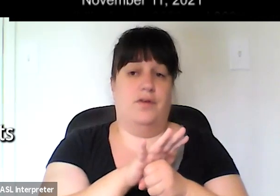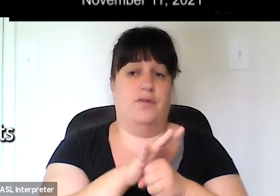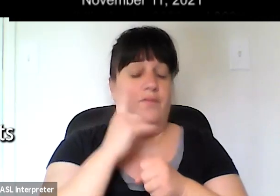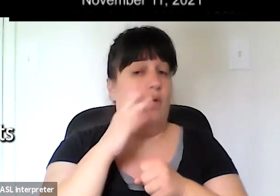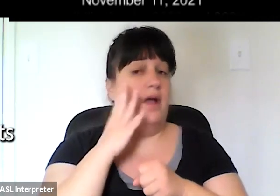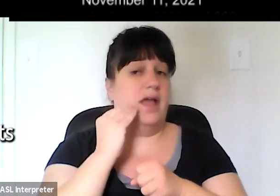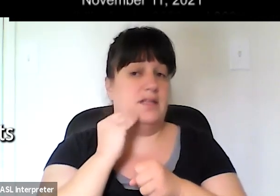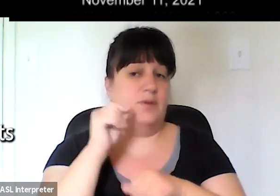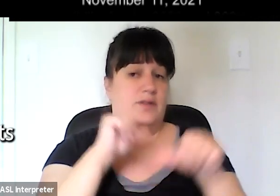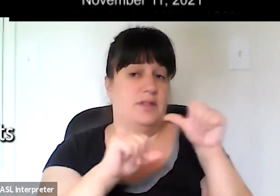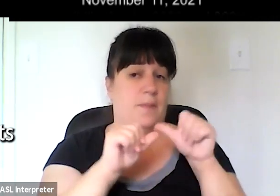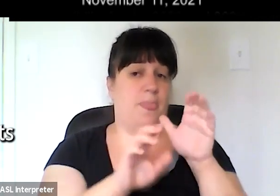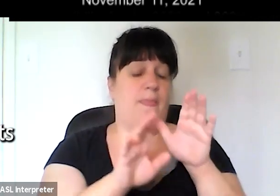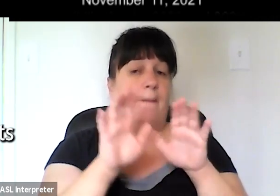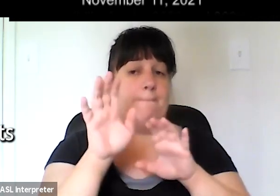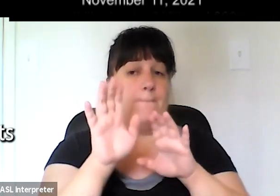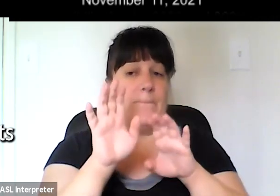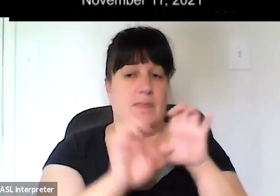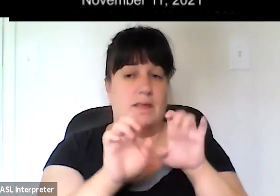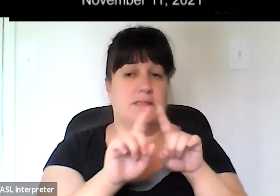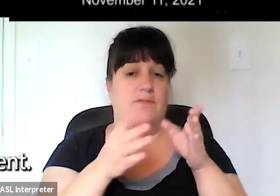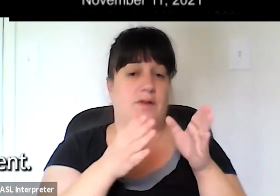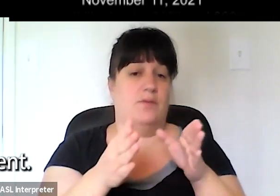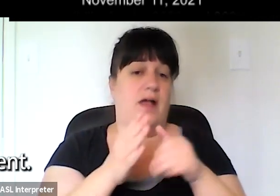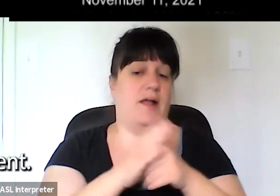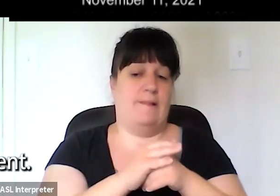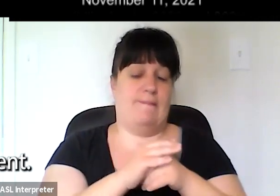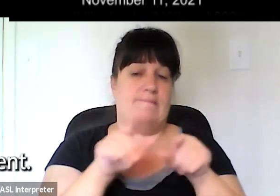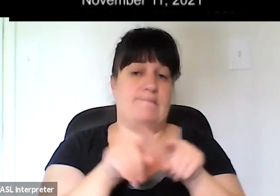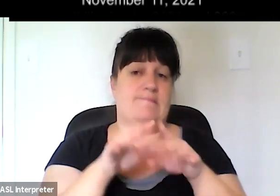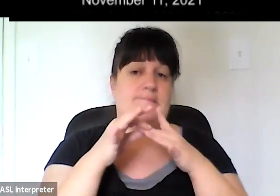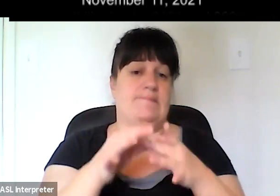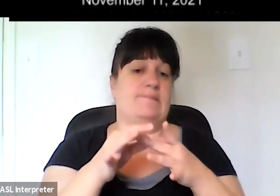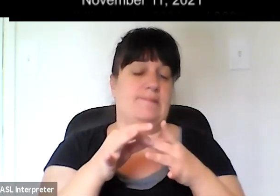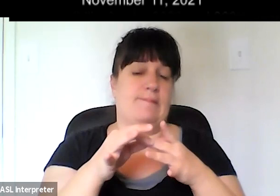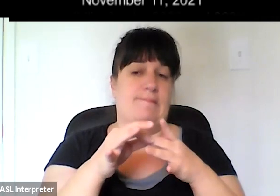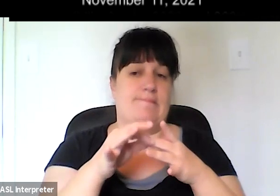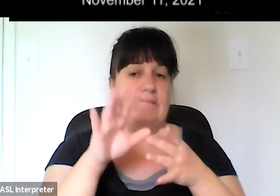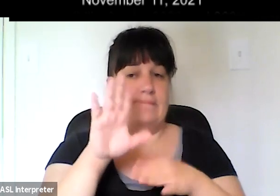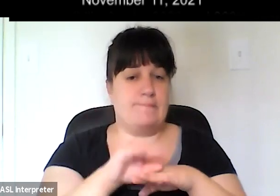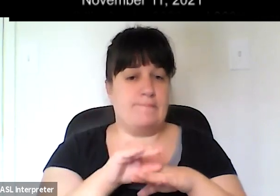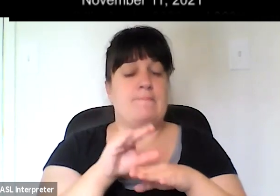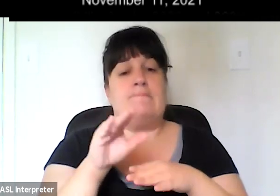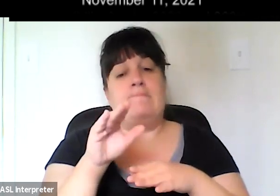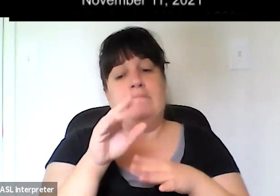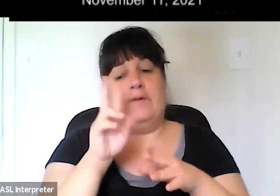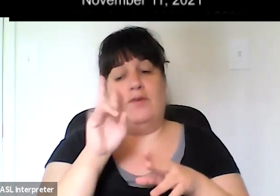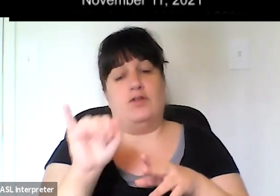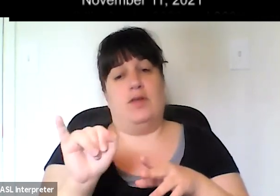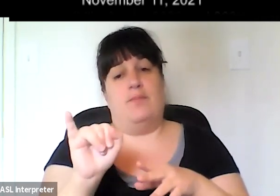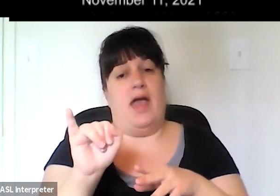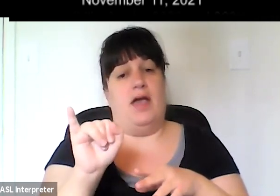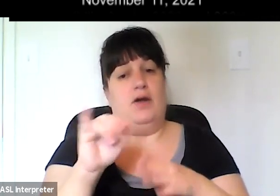experiencing scientific experiments in a different way than sight. It also leads to a lot of discouragement. So visually impaired students are only left